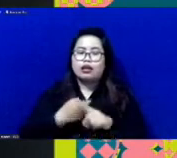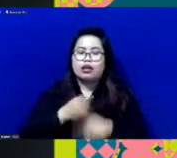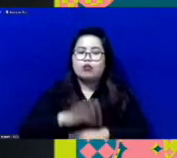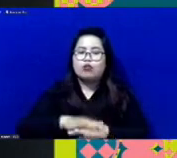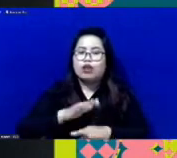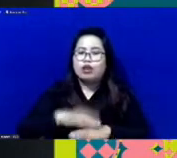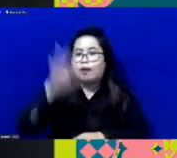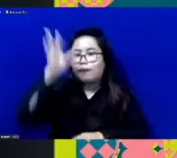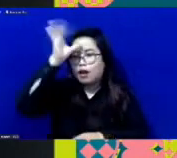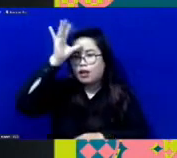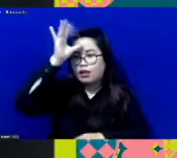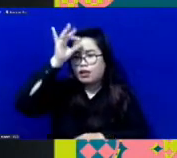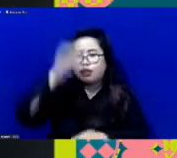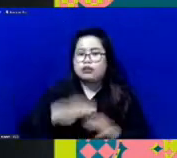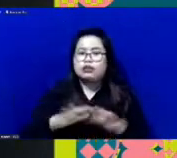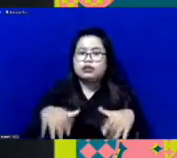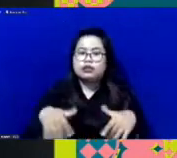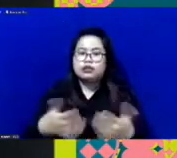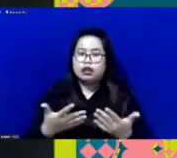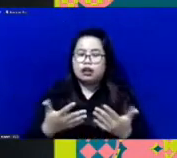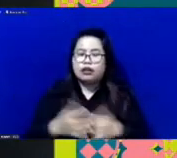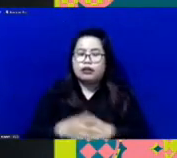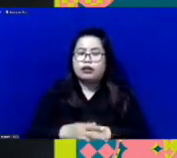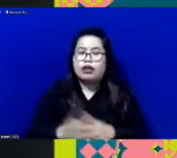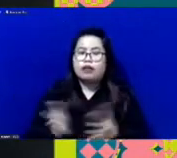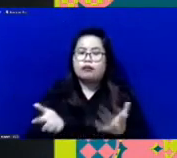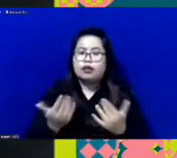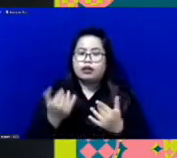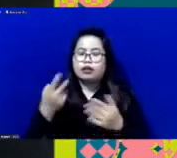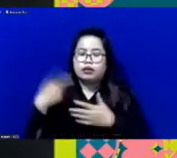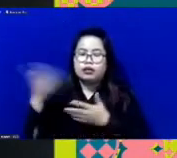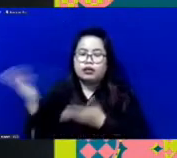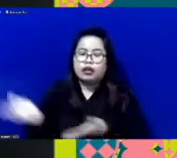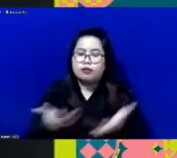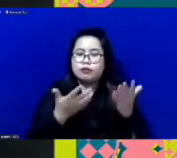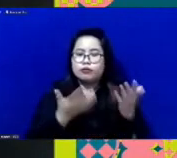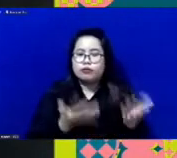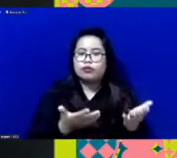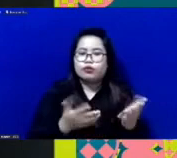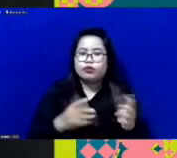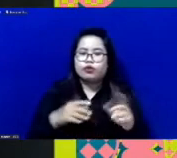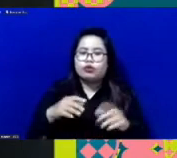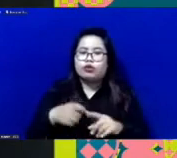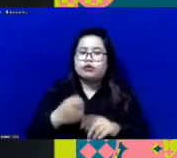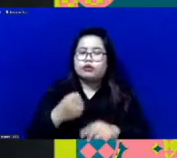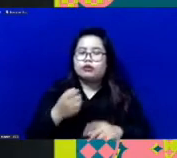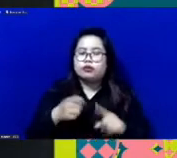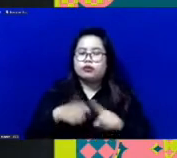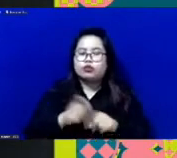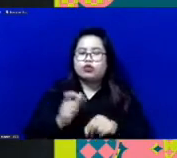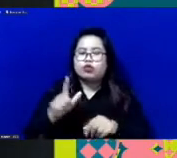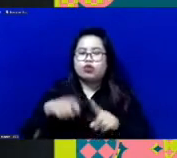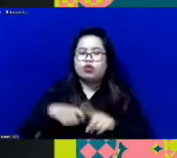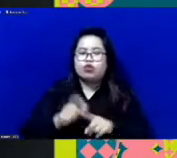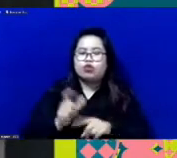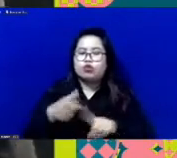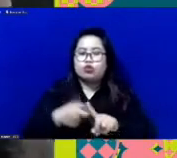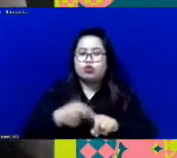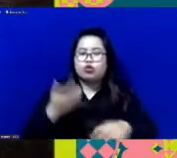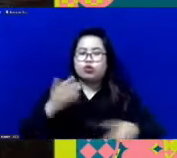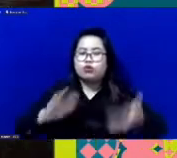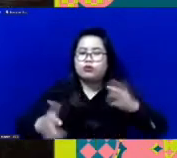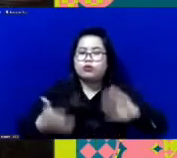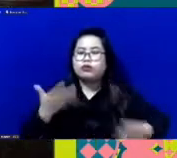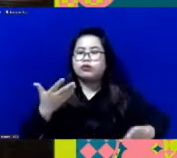further ado, please welcome Green School Cool Cool Dance Cultural